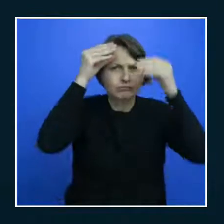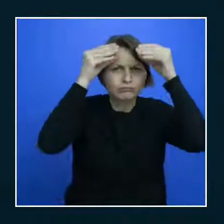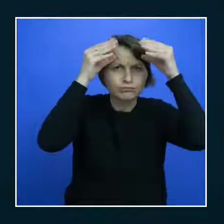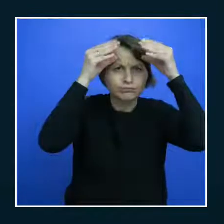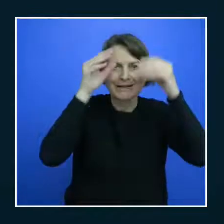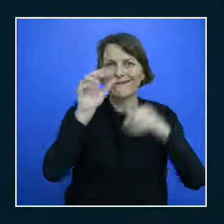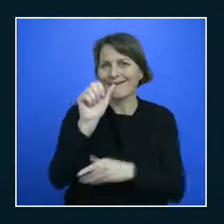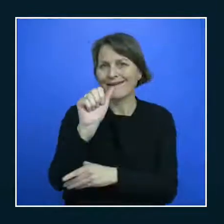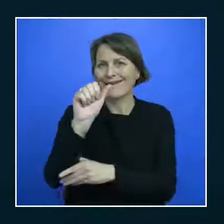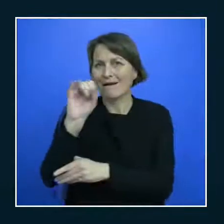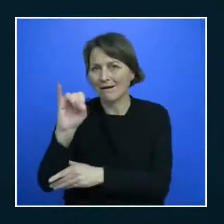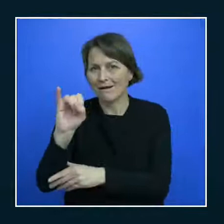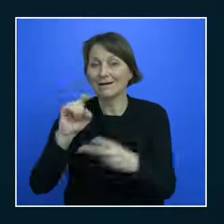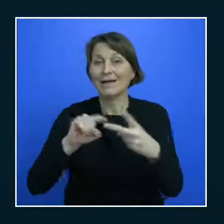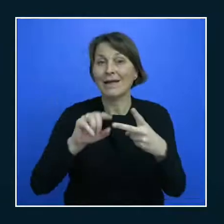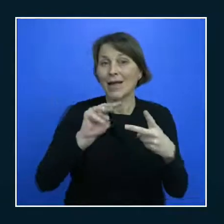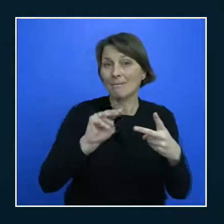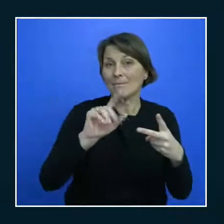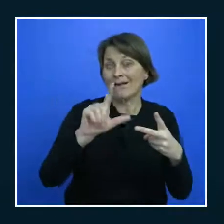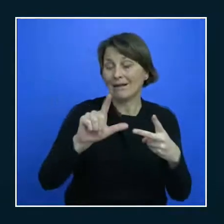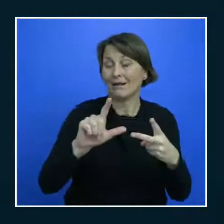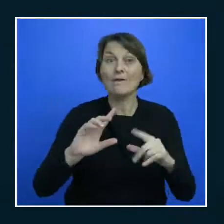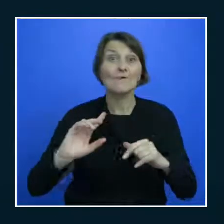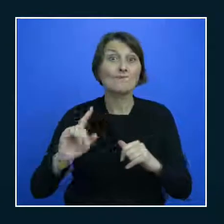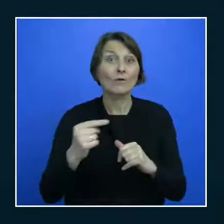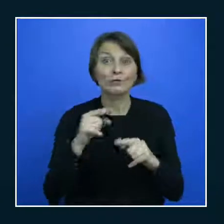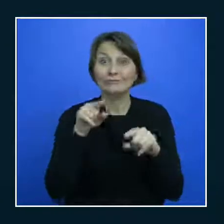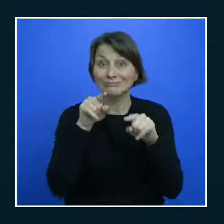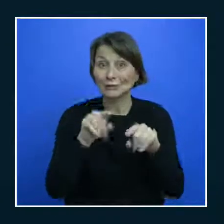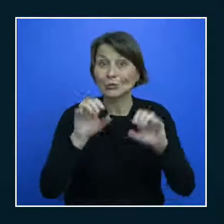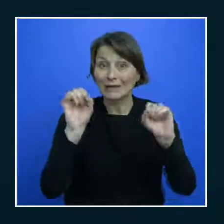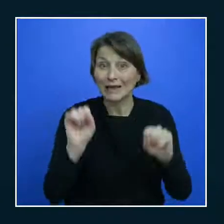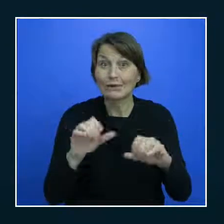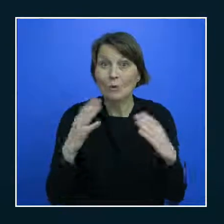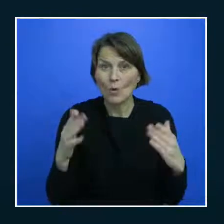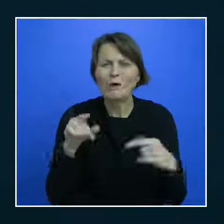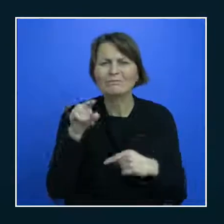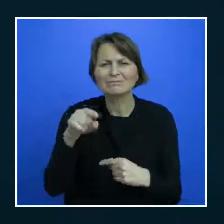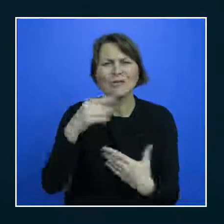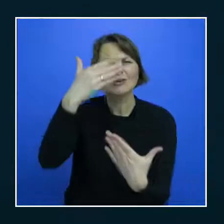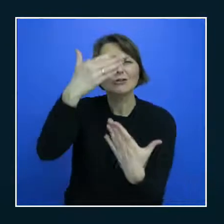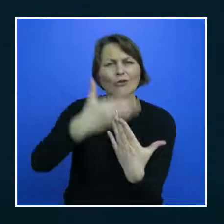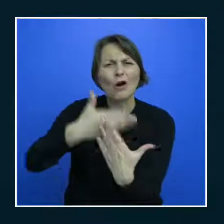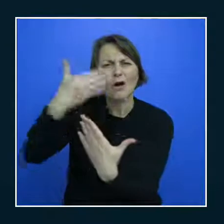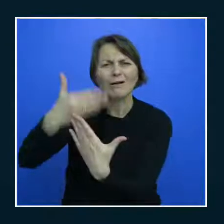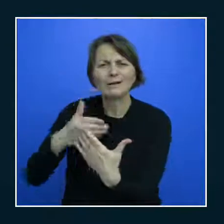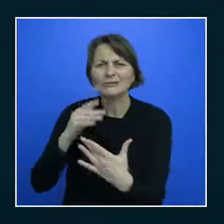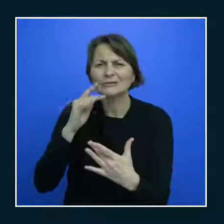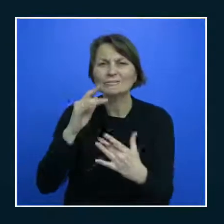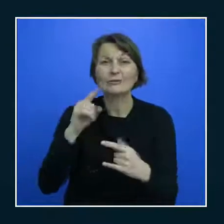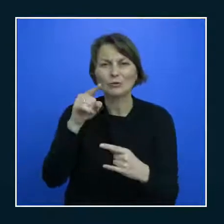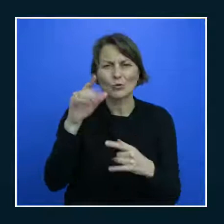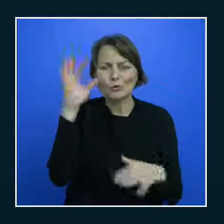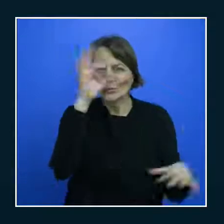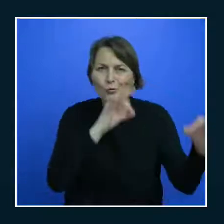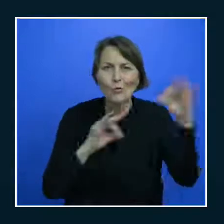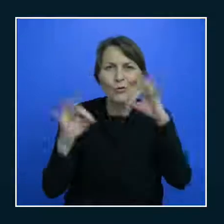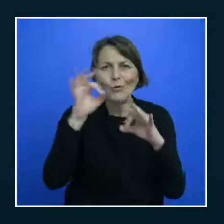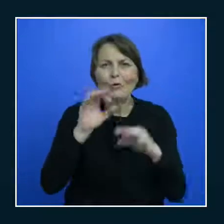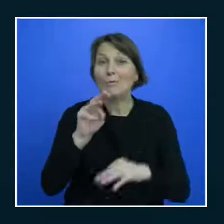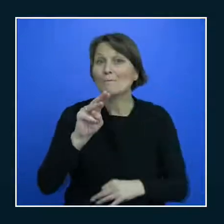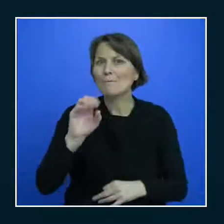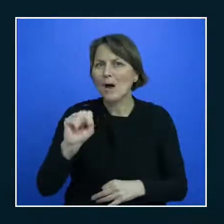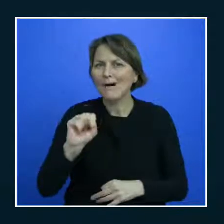would do is go to the docs. I would just literally Google with Bing Microsoft Mesh, and then go to the docs and